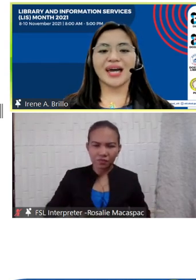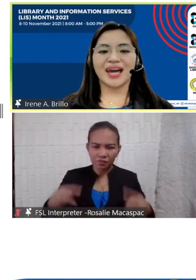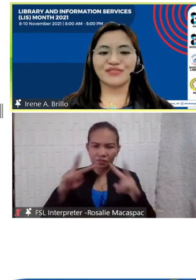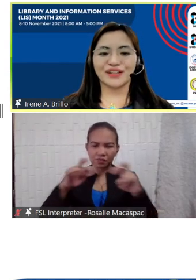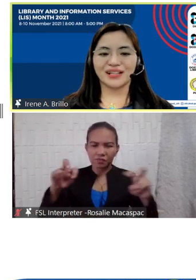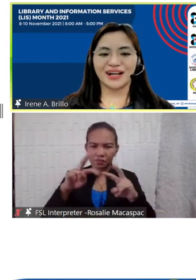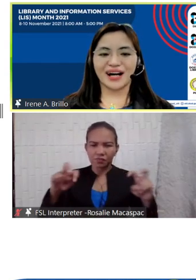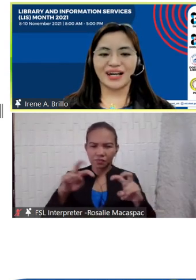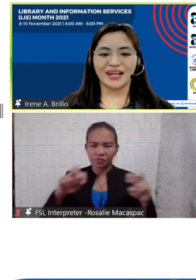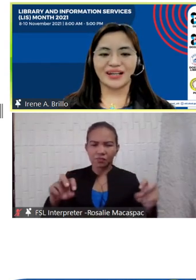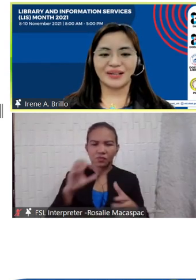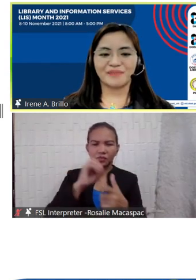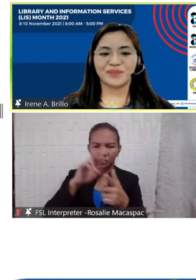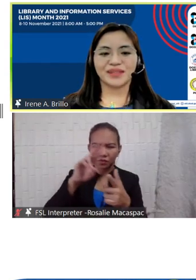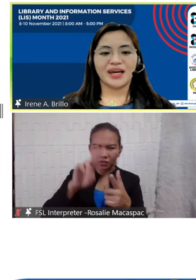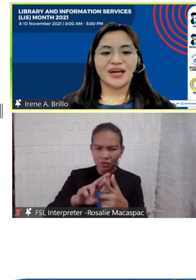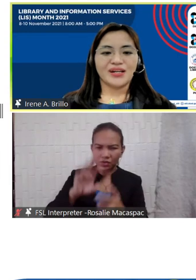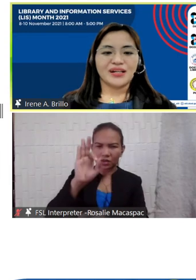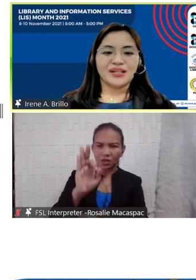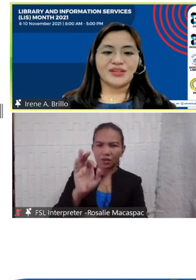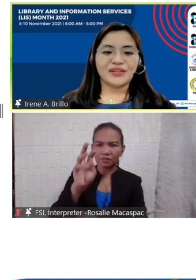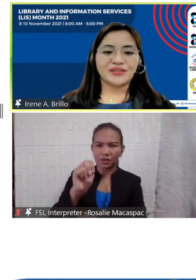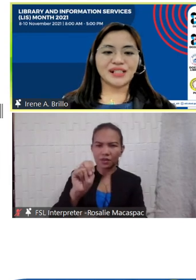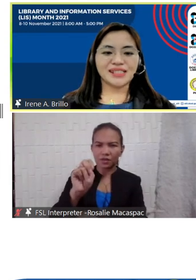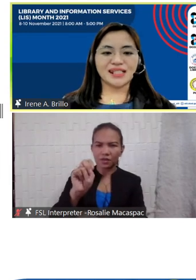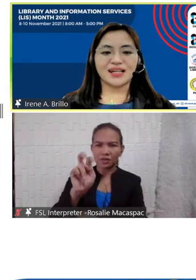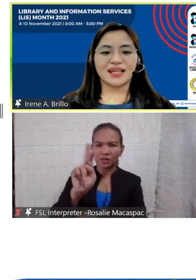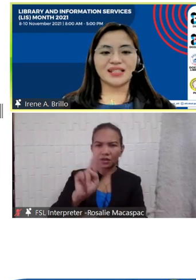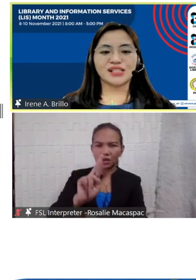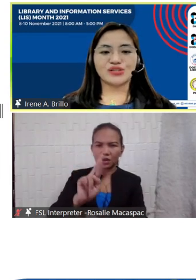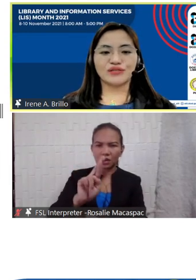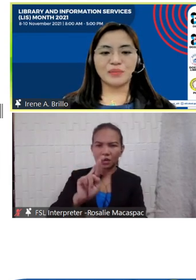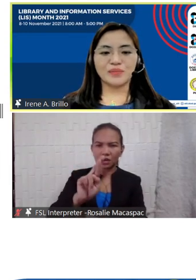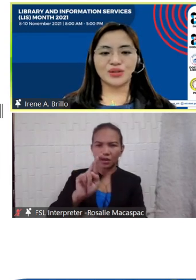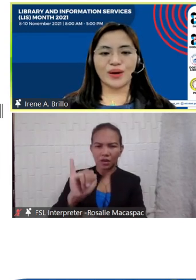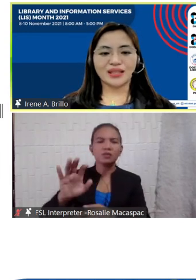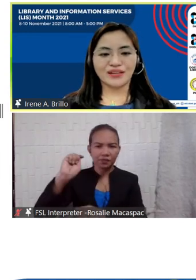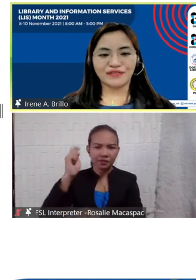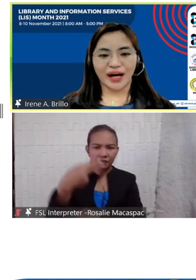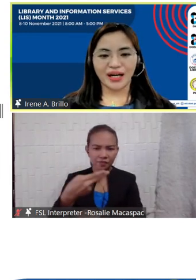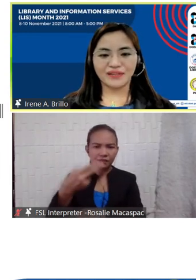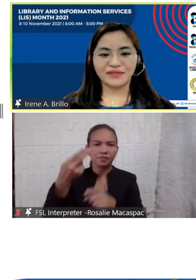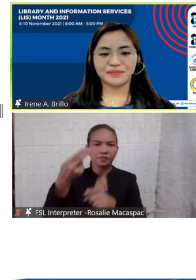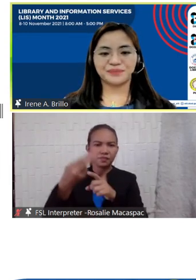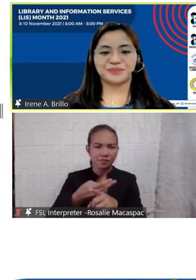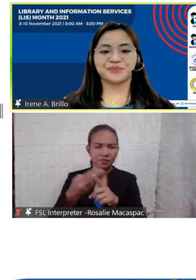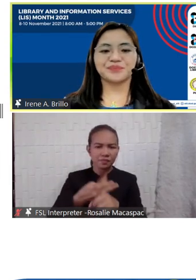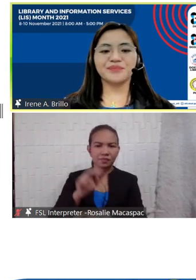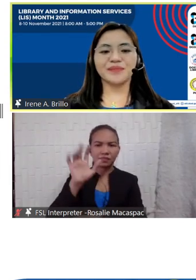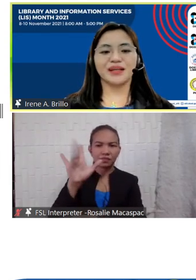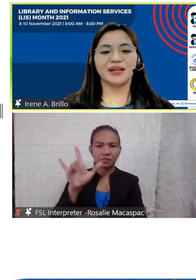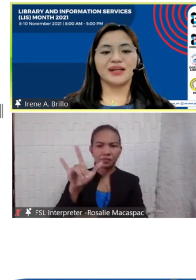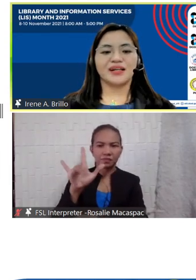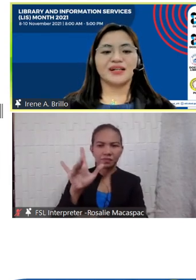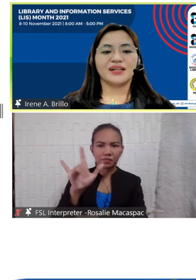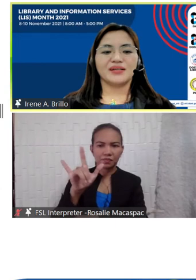or FNRI. On Thursday, that is November 25,